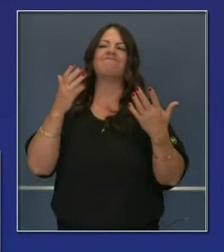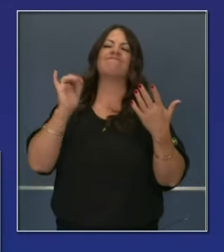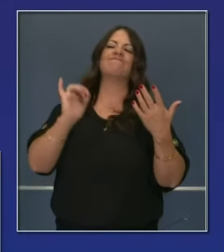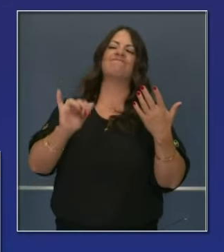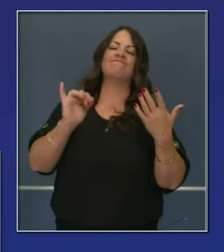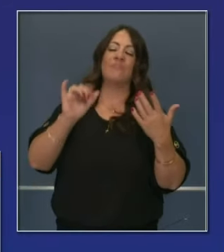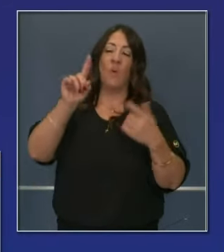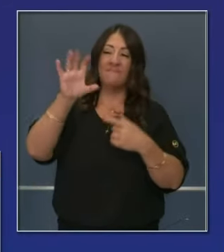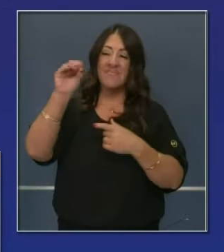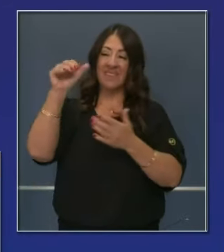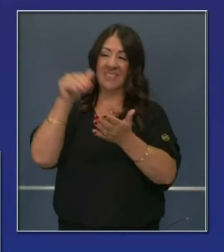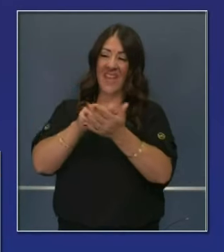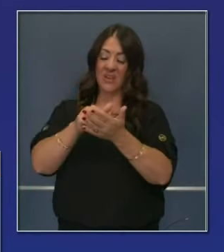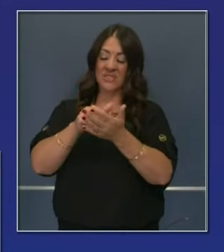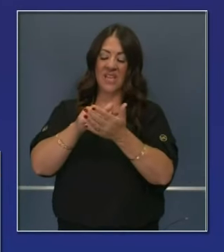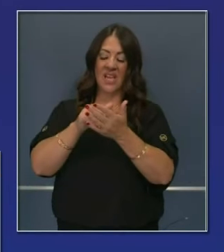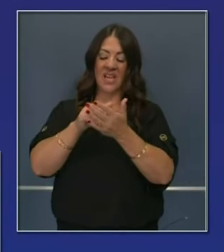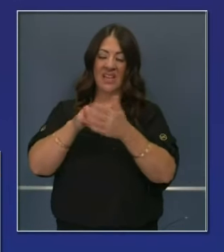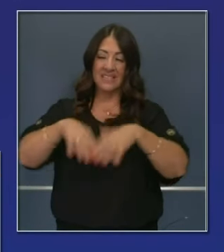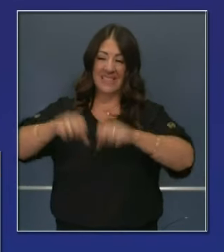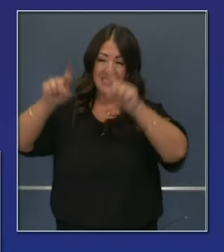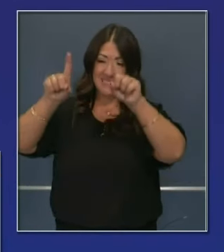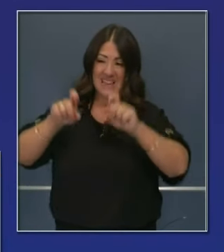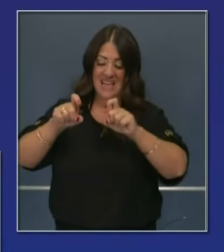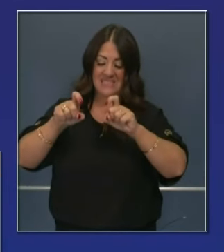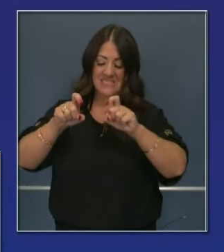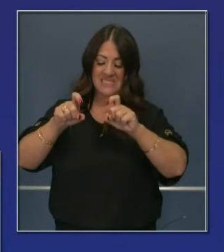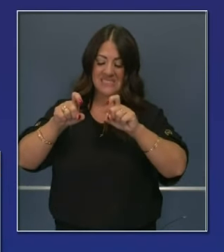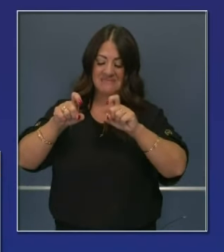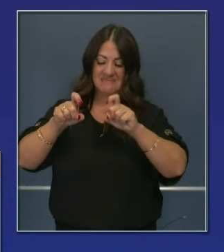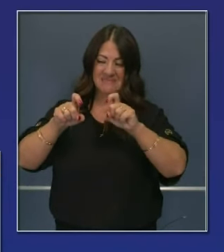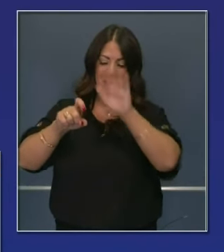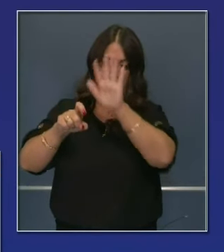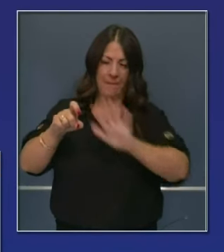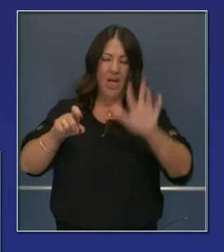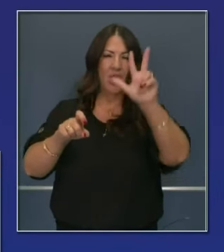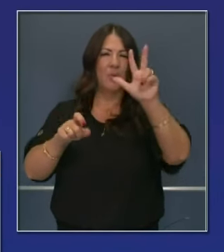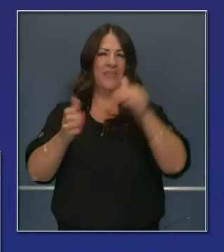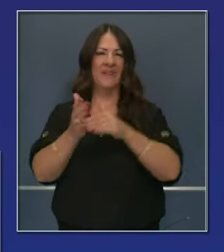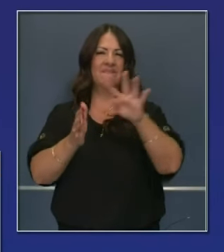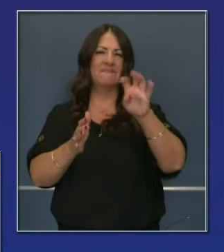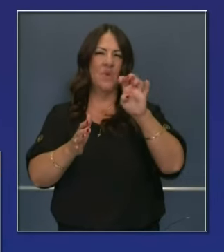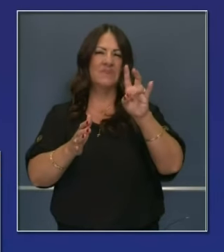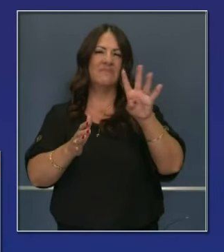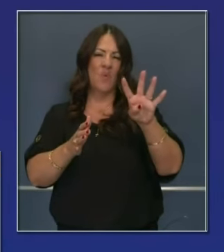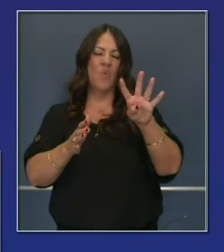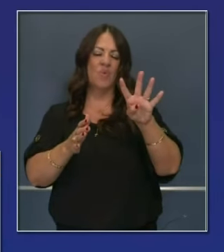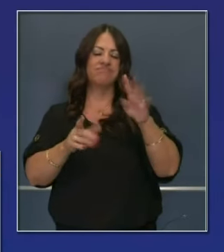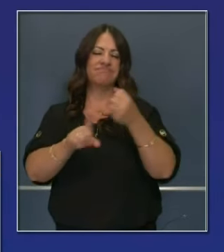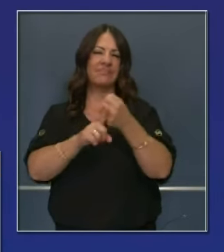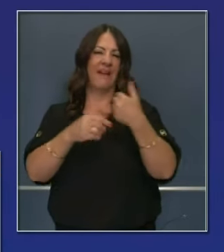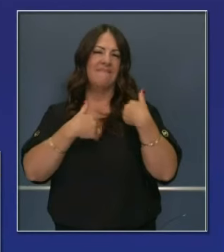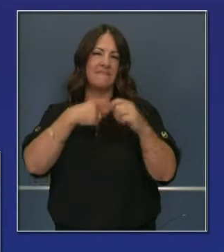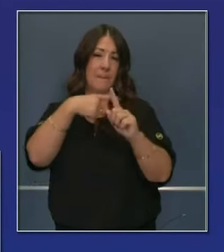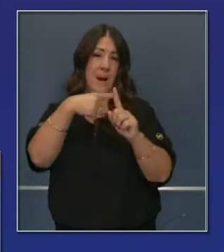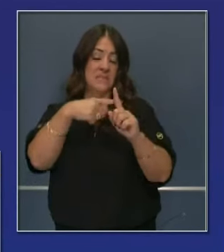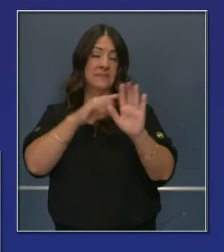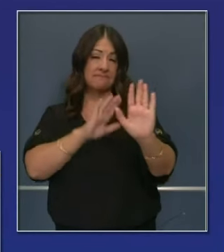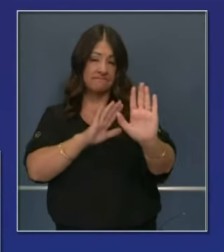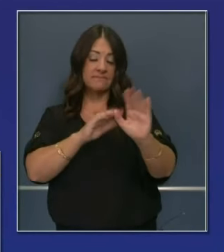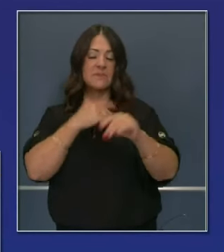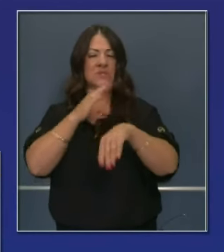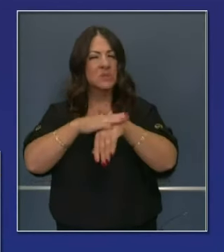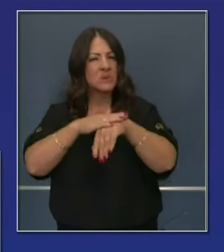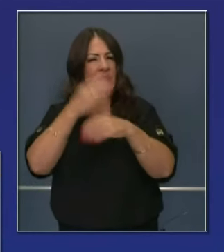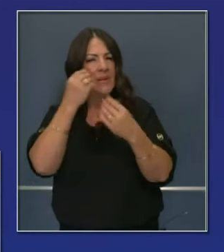3,474. The 7-day average, though, looking a little bit better than we've seen in some time, though I want to caution you,